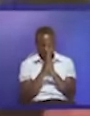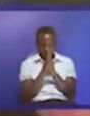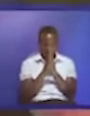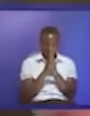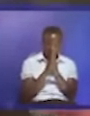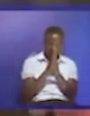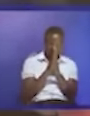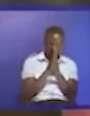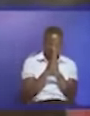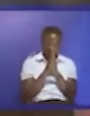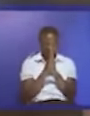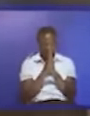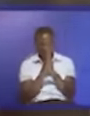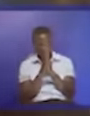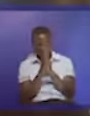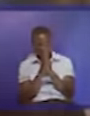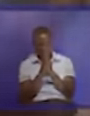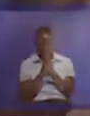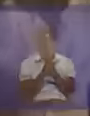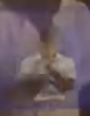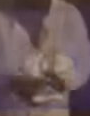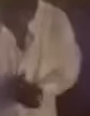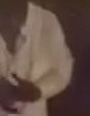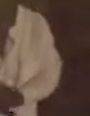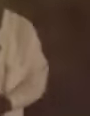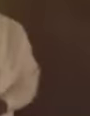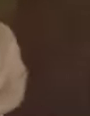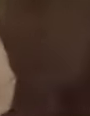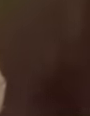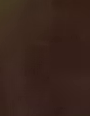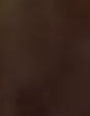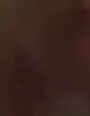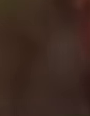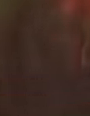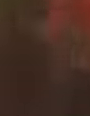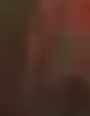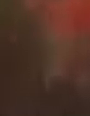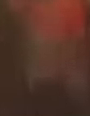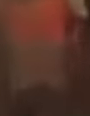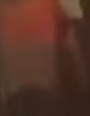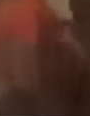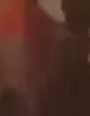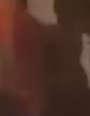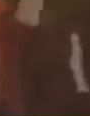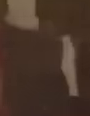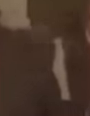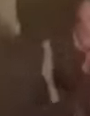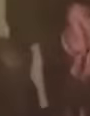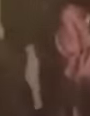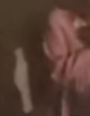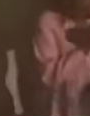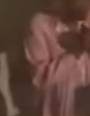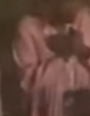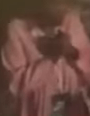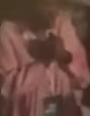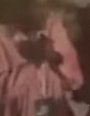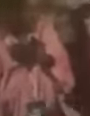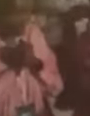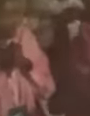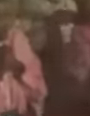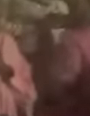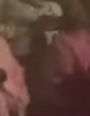be canceled. You come to an end in the name of Jesus. This shall turn for